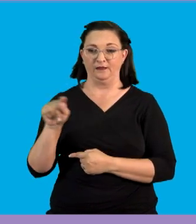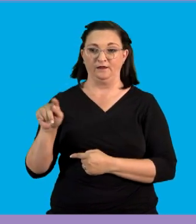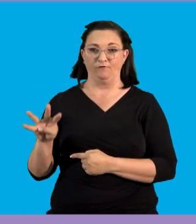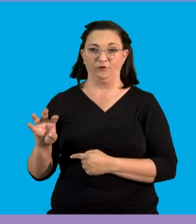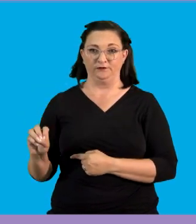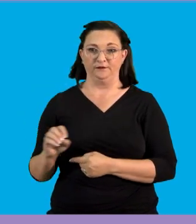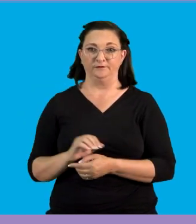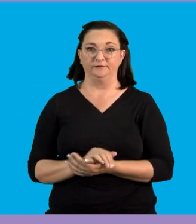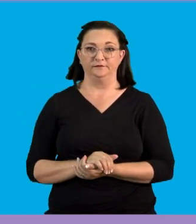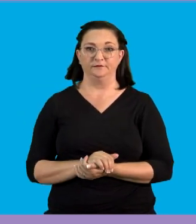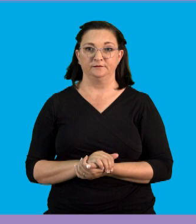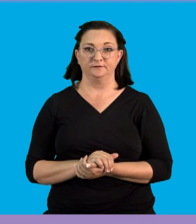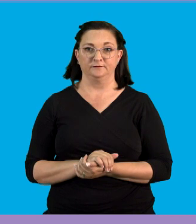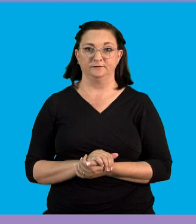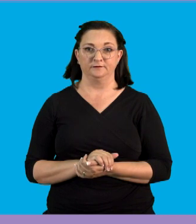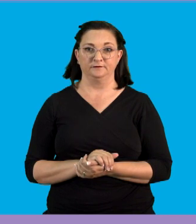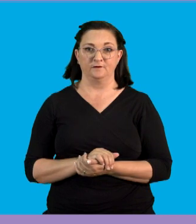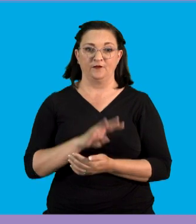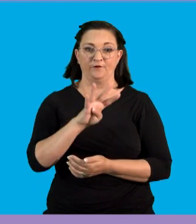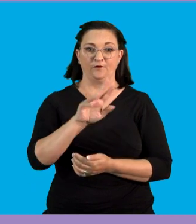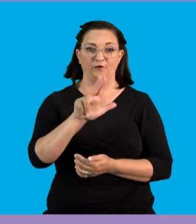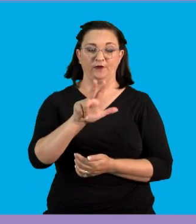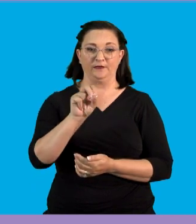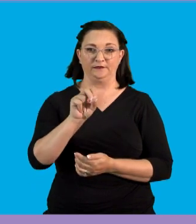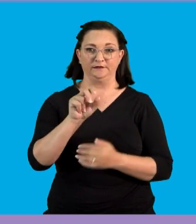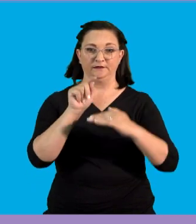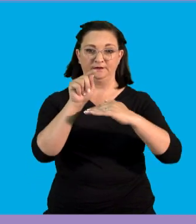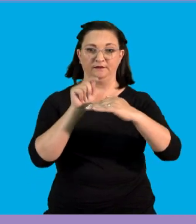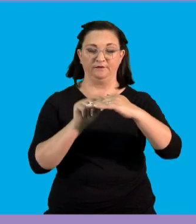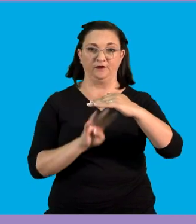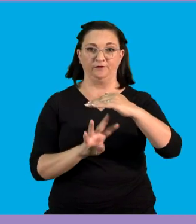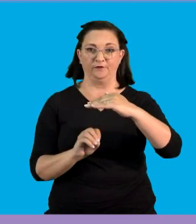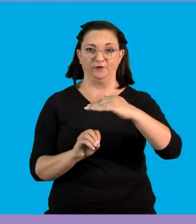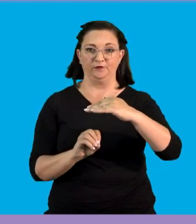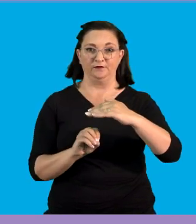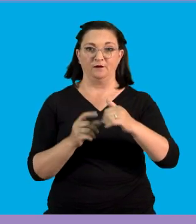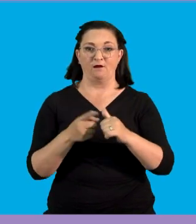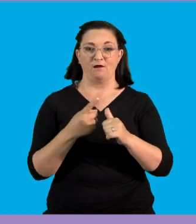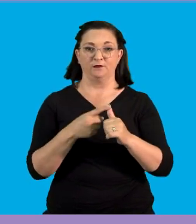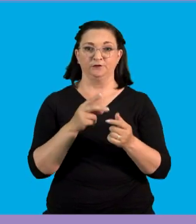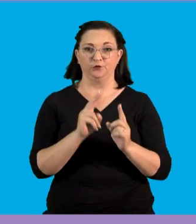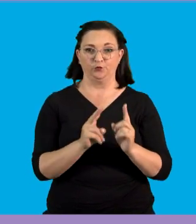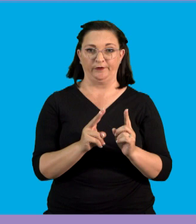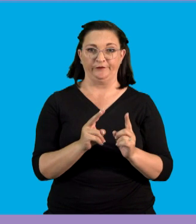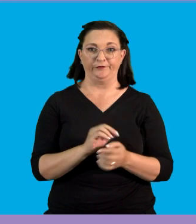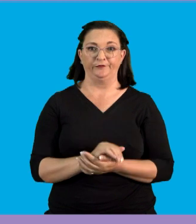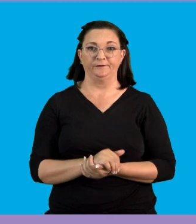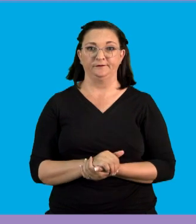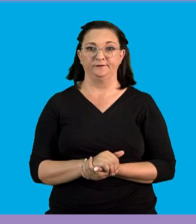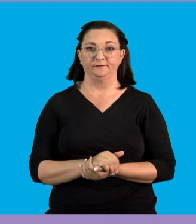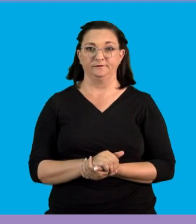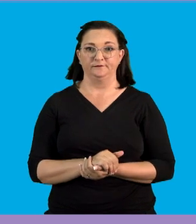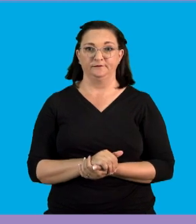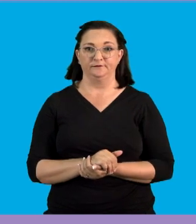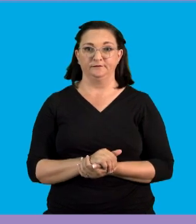by 40. When we simplify that, 480 divided by 40 is 12. And then we also